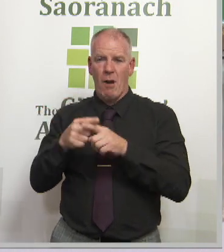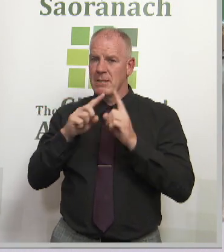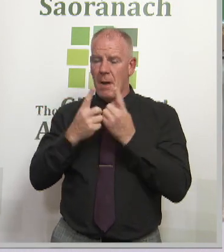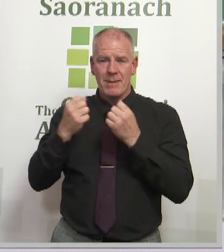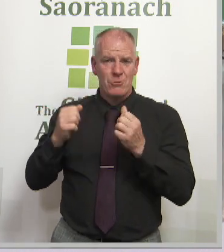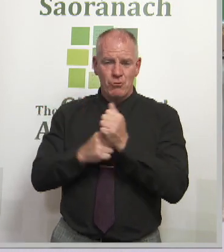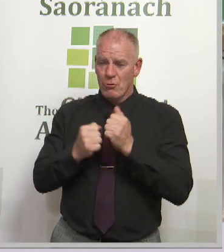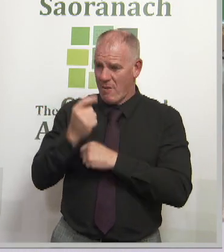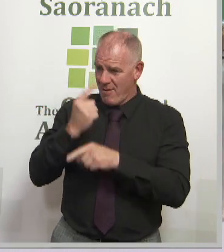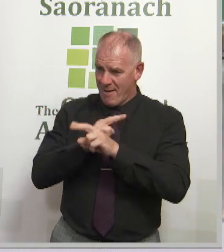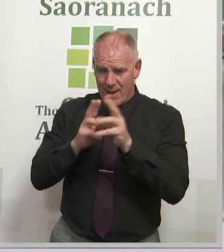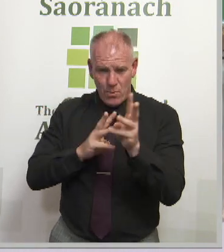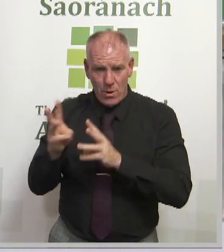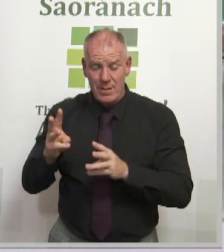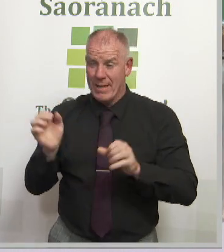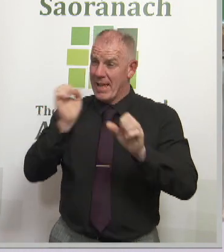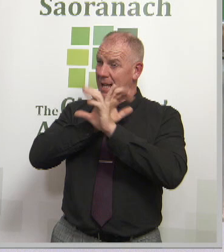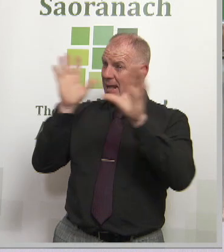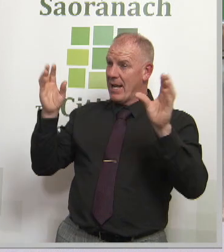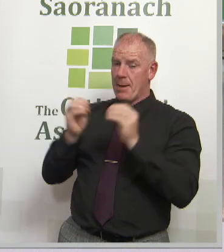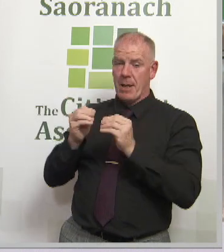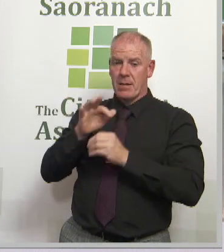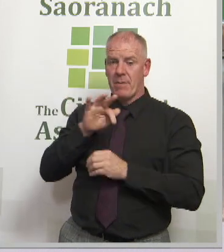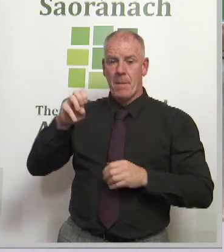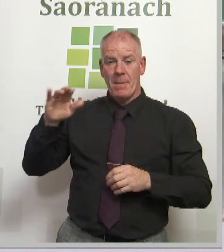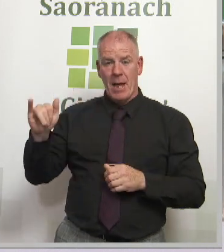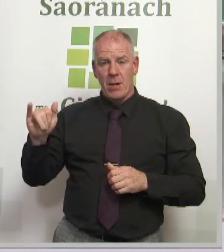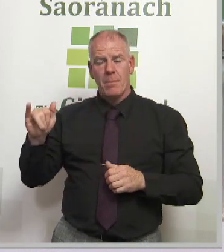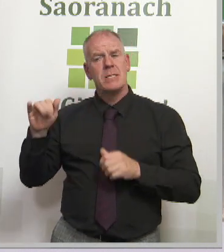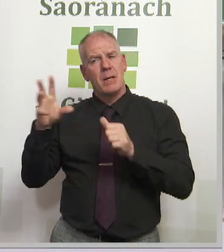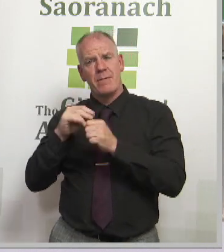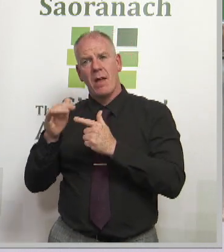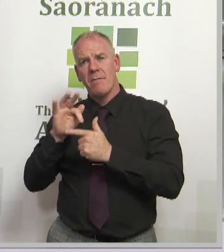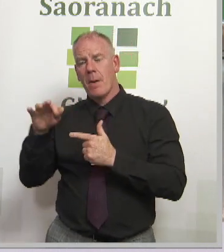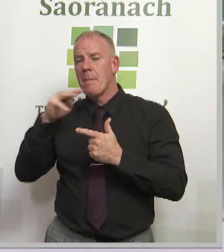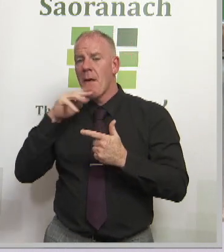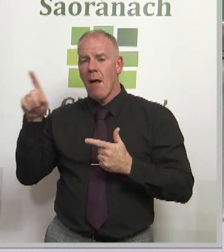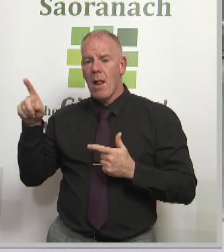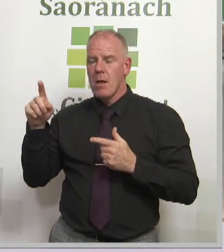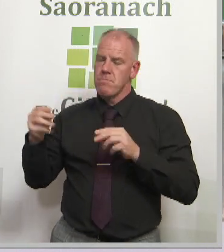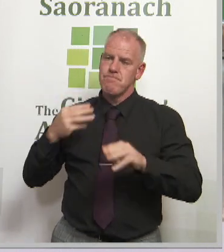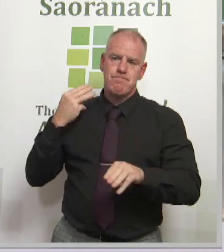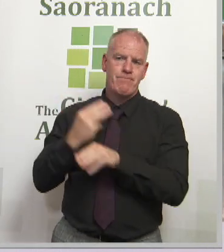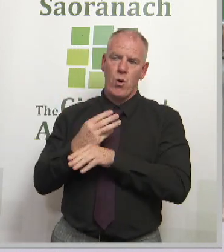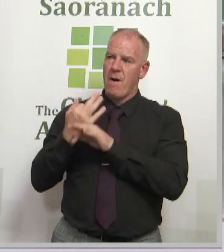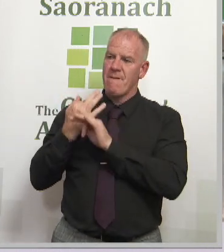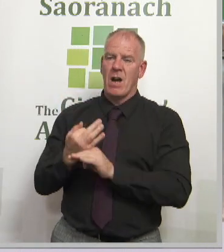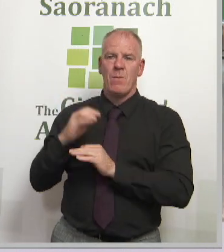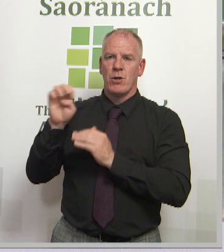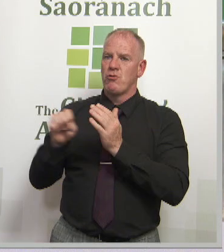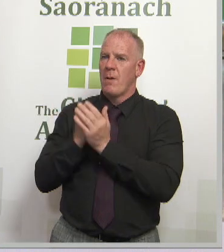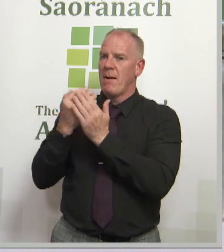And we've heard very clearly from Mary, but particularly I think from Micheál, in terms of our poor record in European